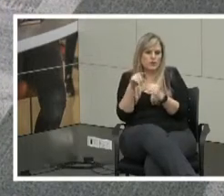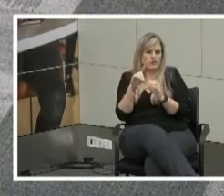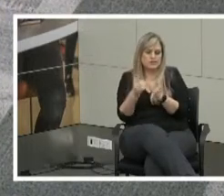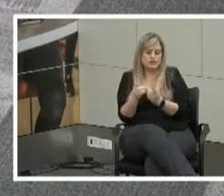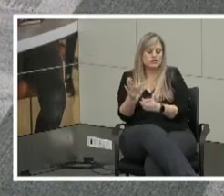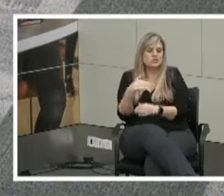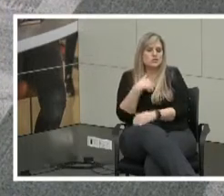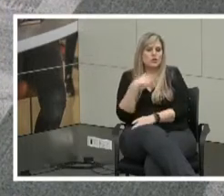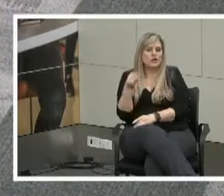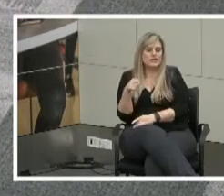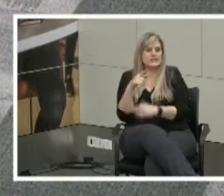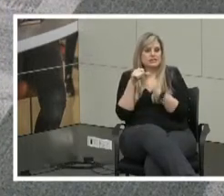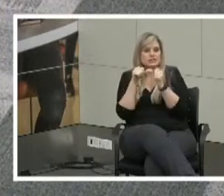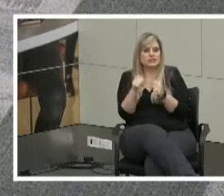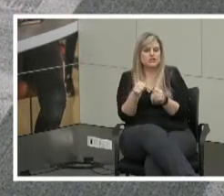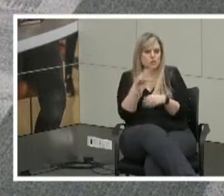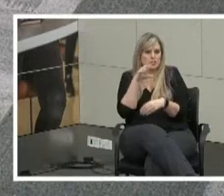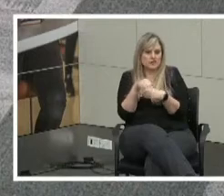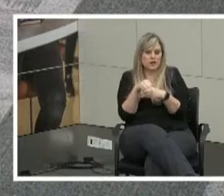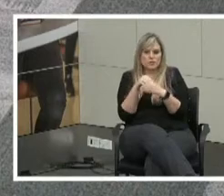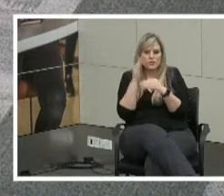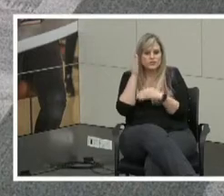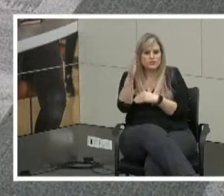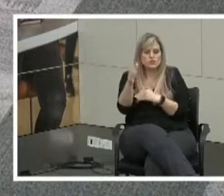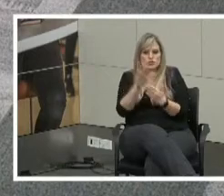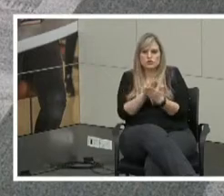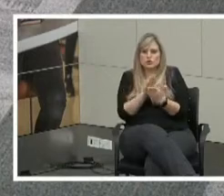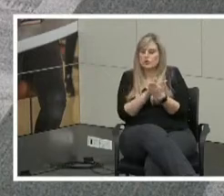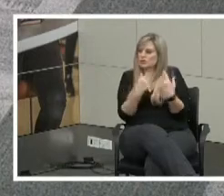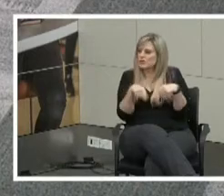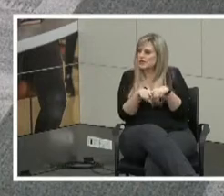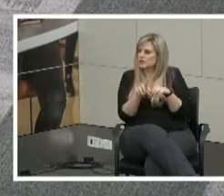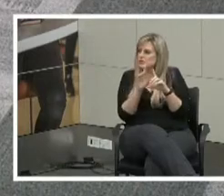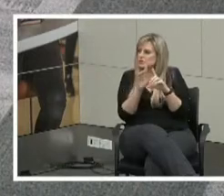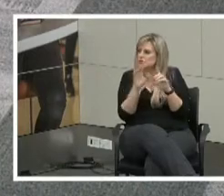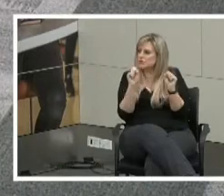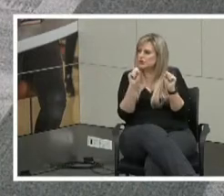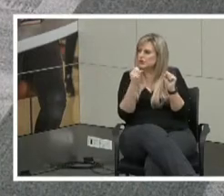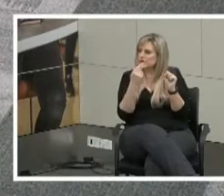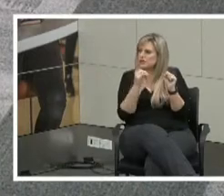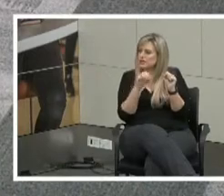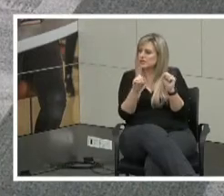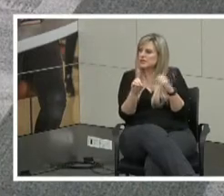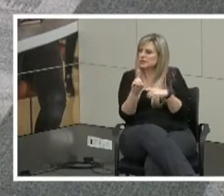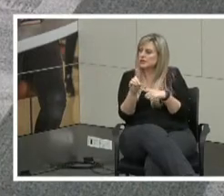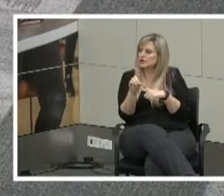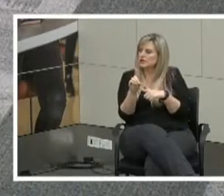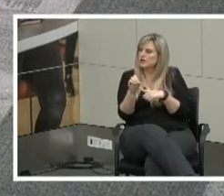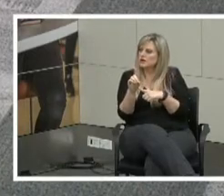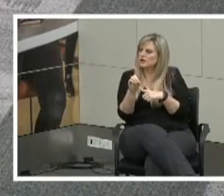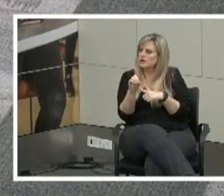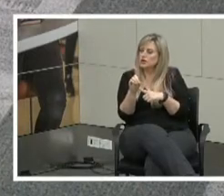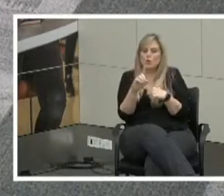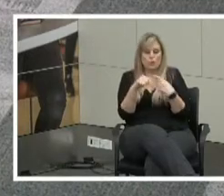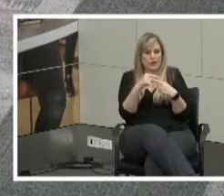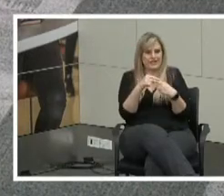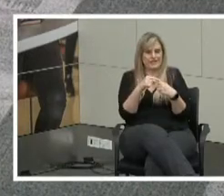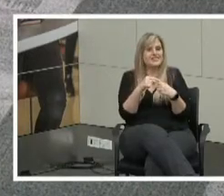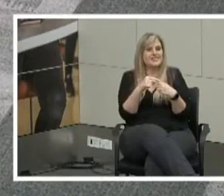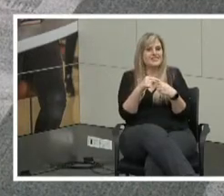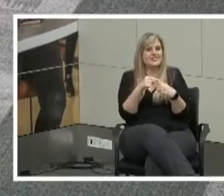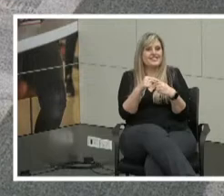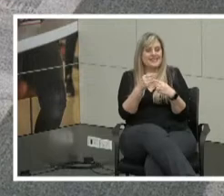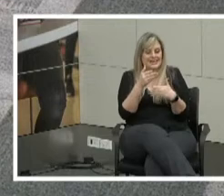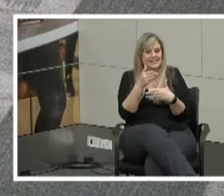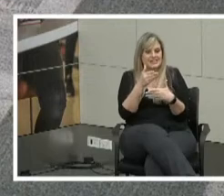miles continued involvement with third future schools while superintendent of Houston Independent School District when he's done tearing down the school